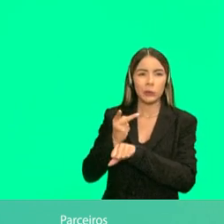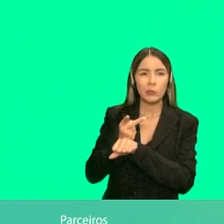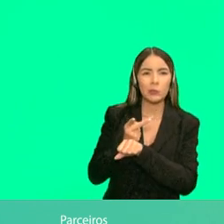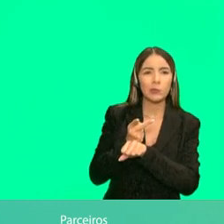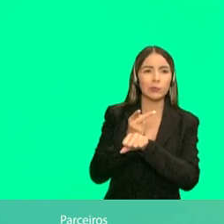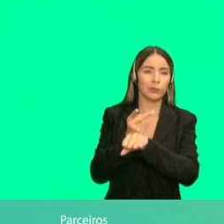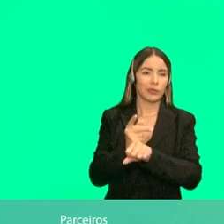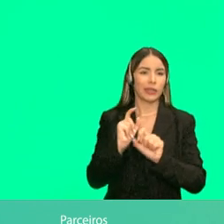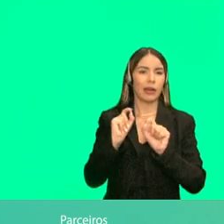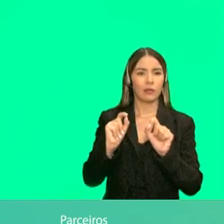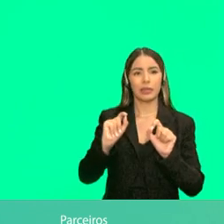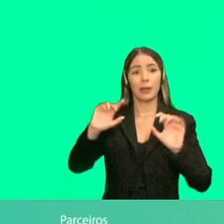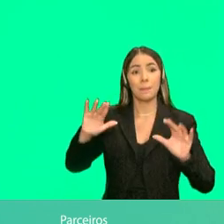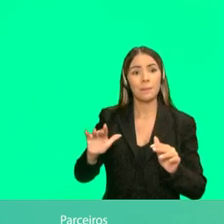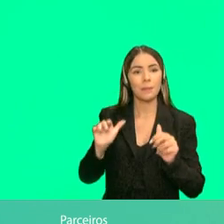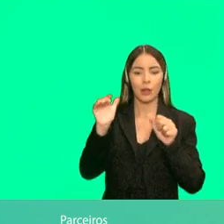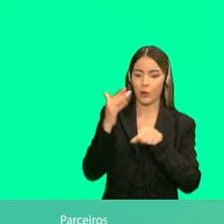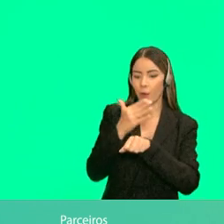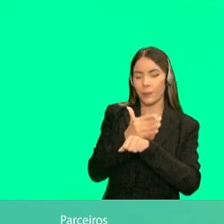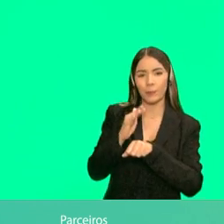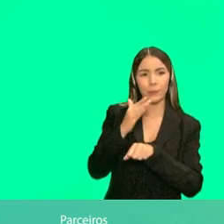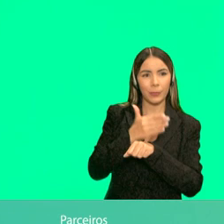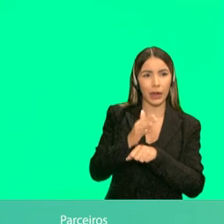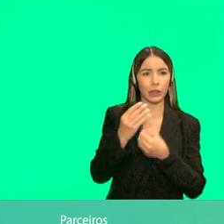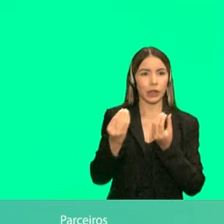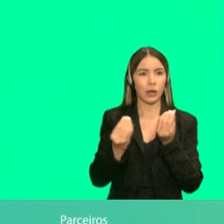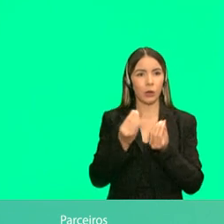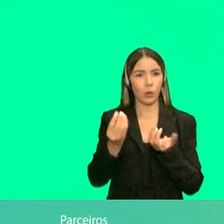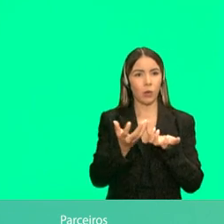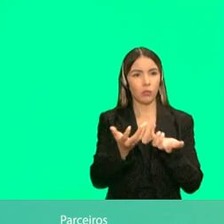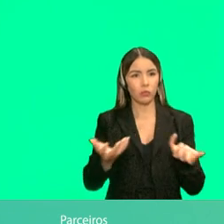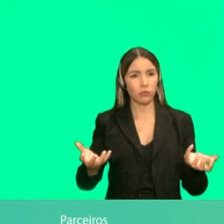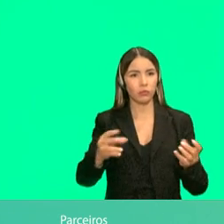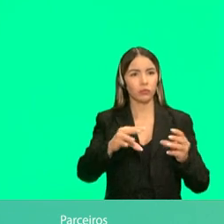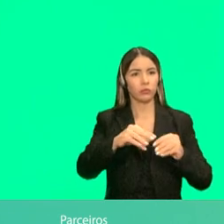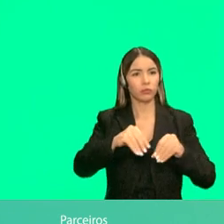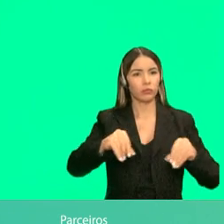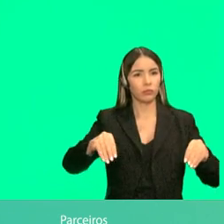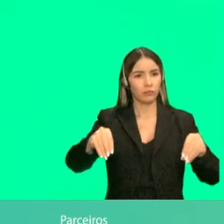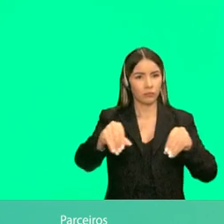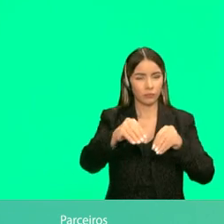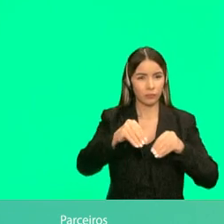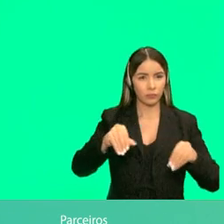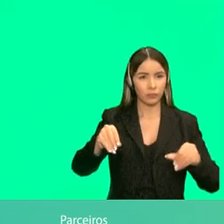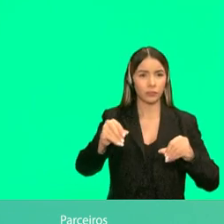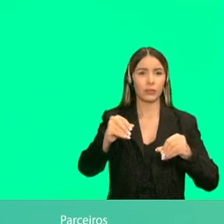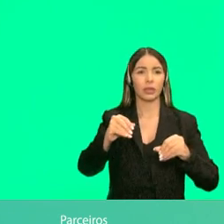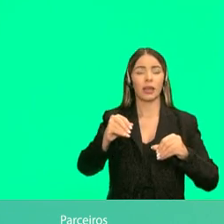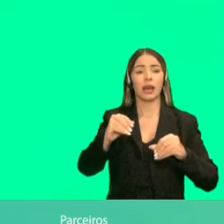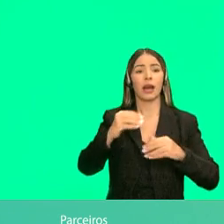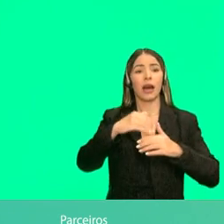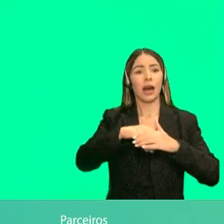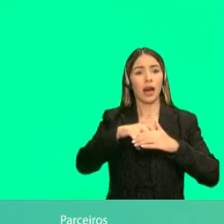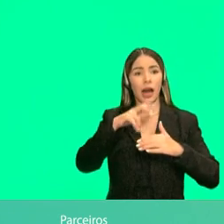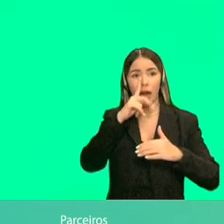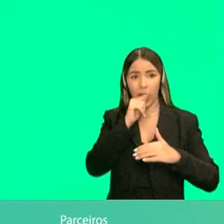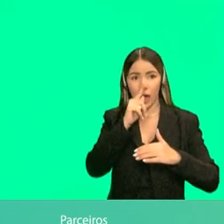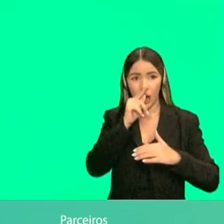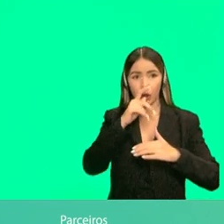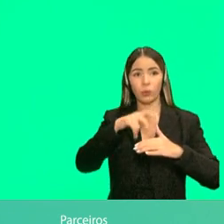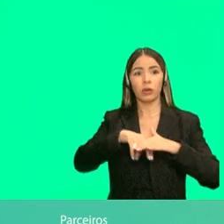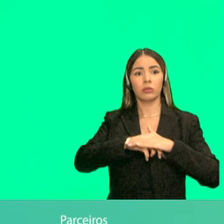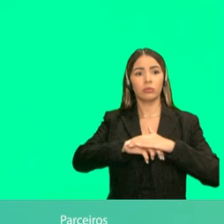recover soils and try to reduce this impact on the soil usage. And when we look at the fertilizing sectors,